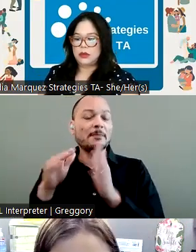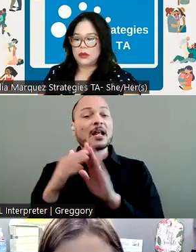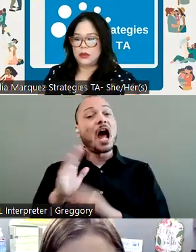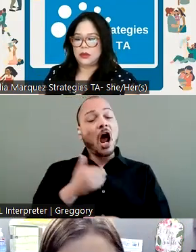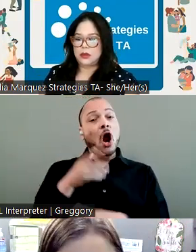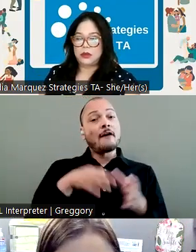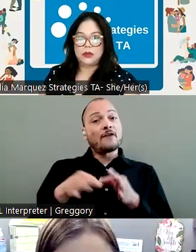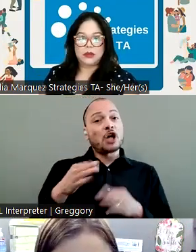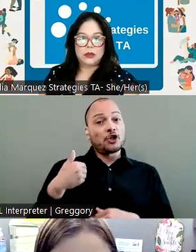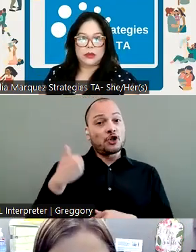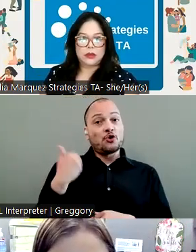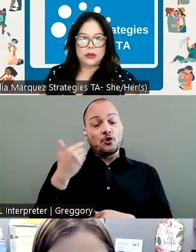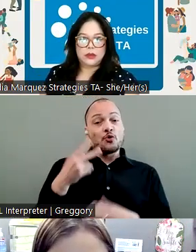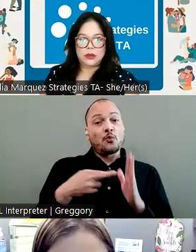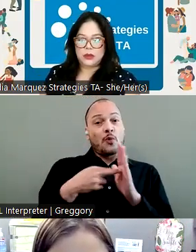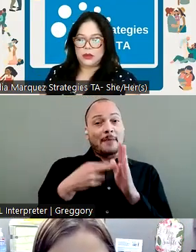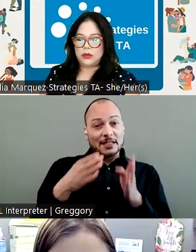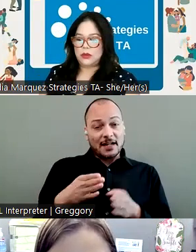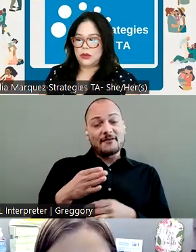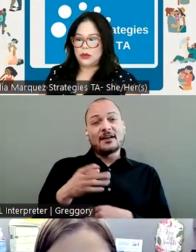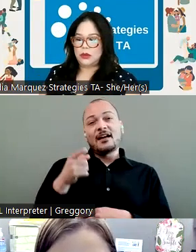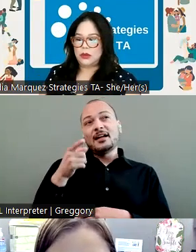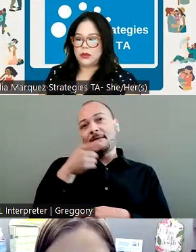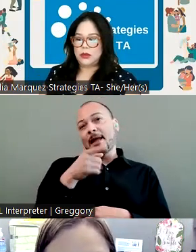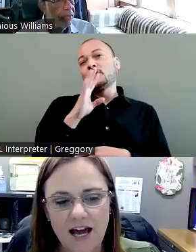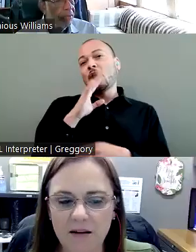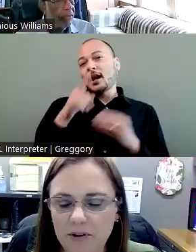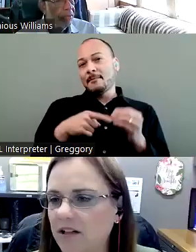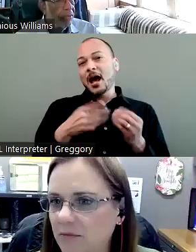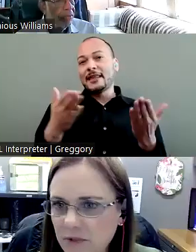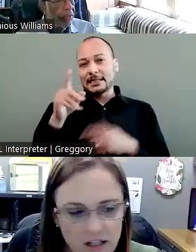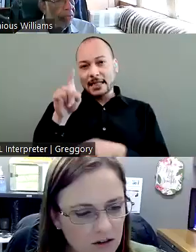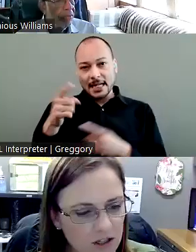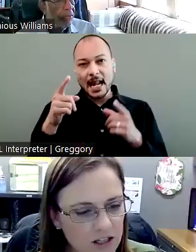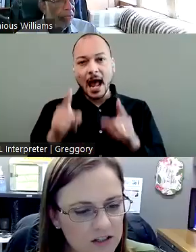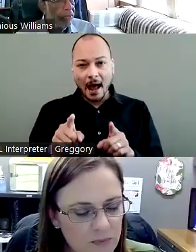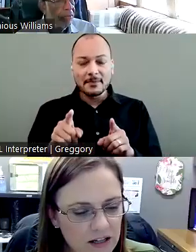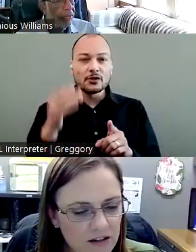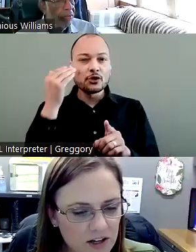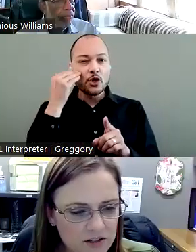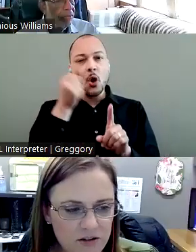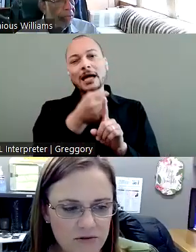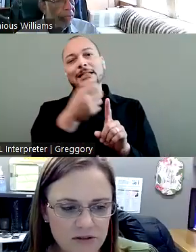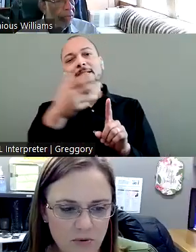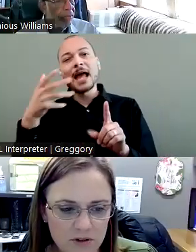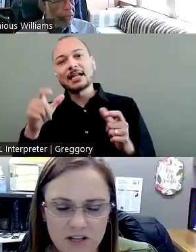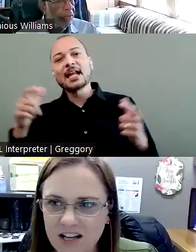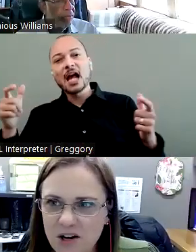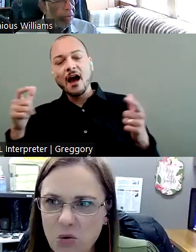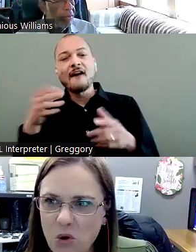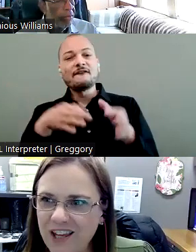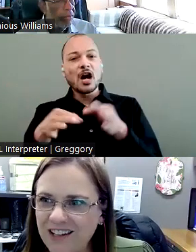youth representative, I mean, it was talking about things that need to happen, and expanding foster youth